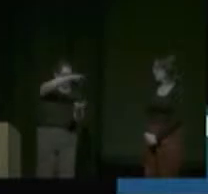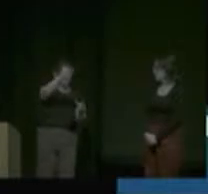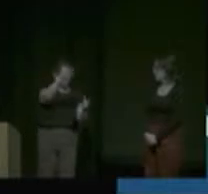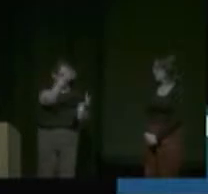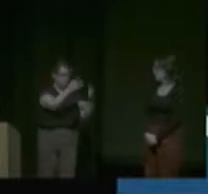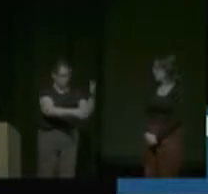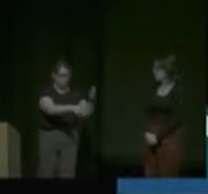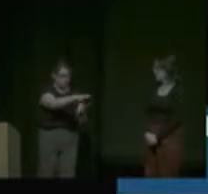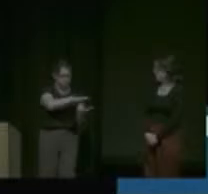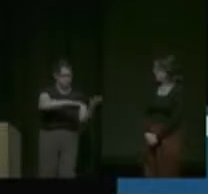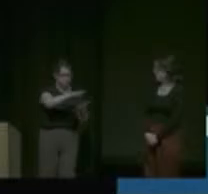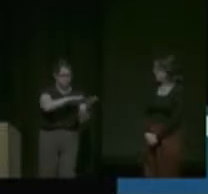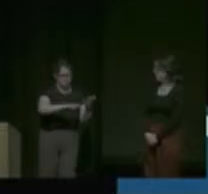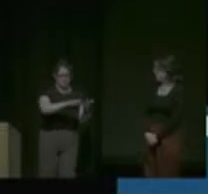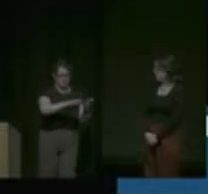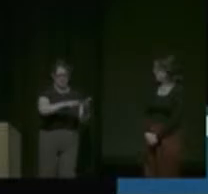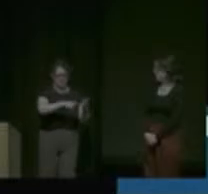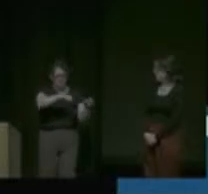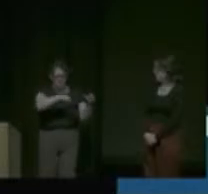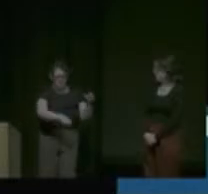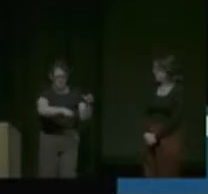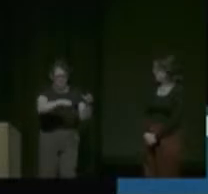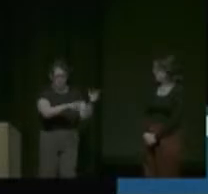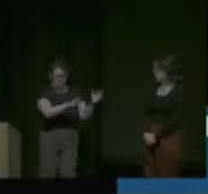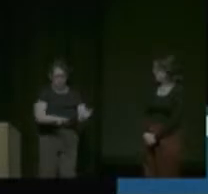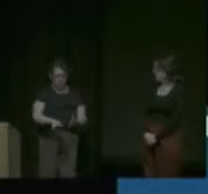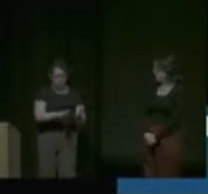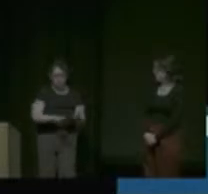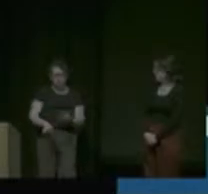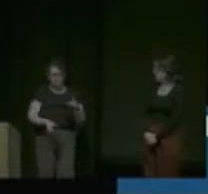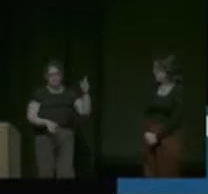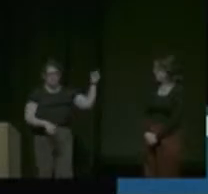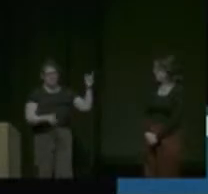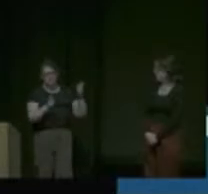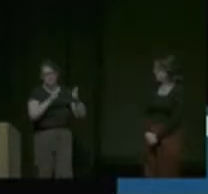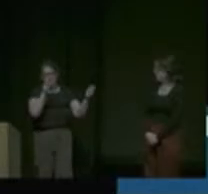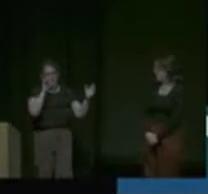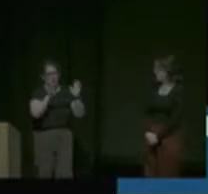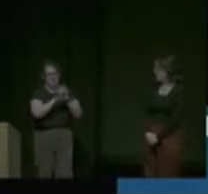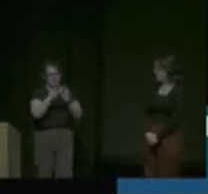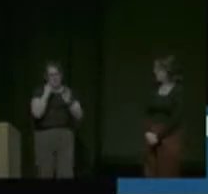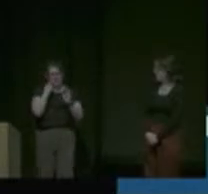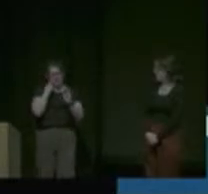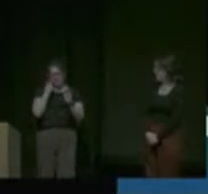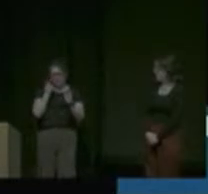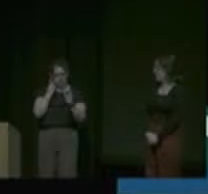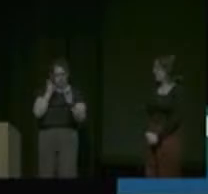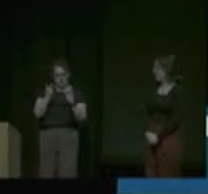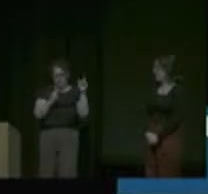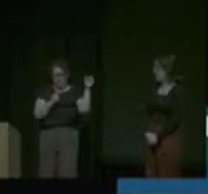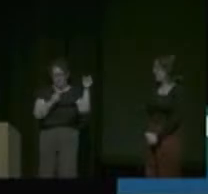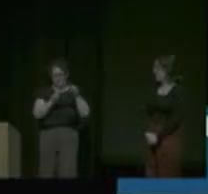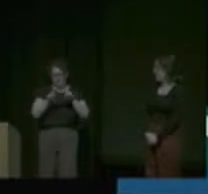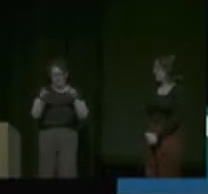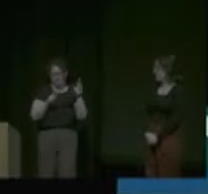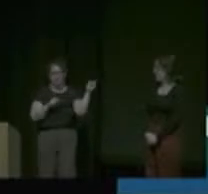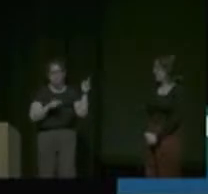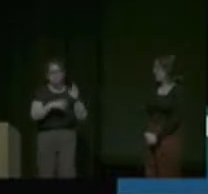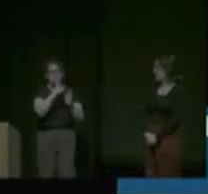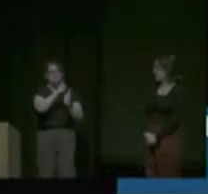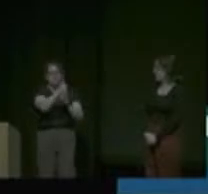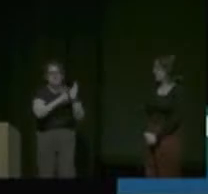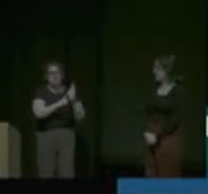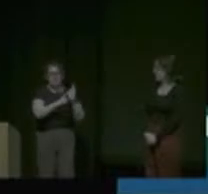site. Just a bigger picture of it. It's the same as the one you saw previously, and then this is just the design of